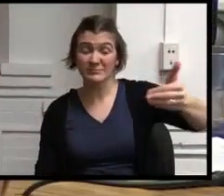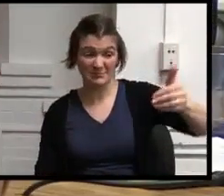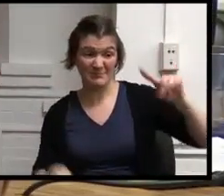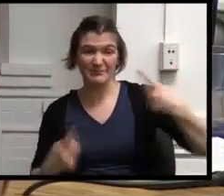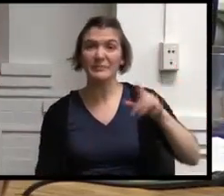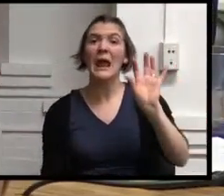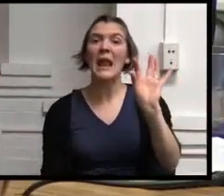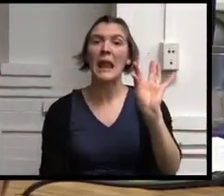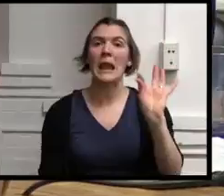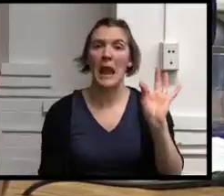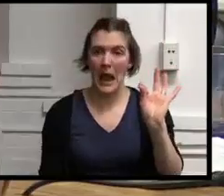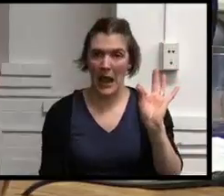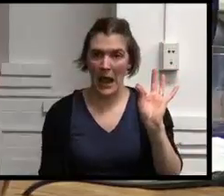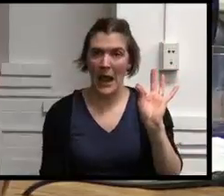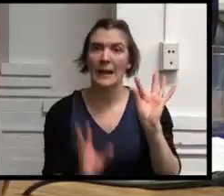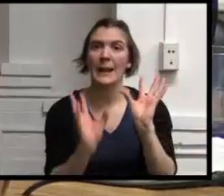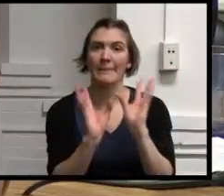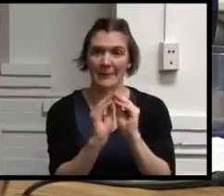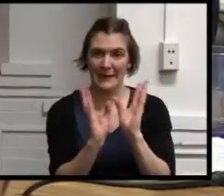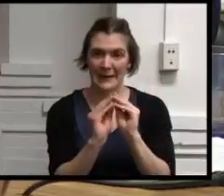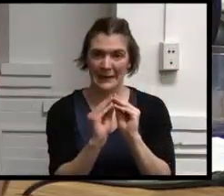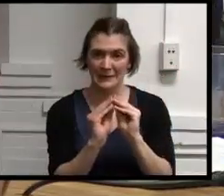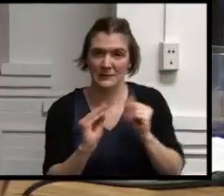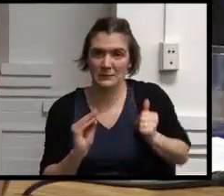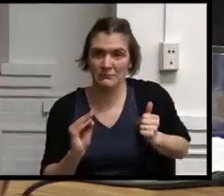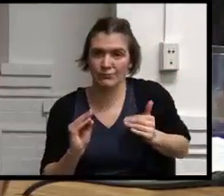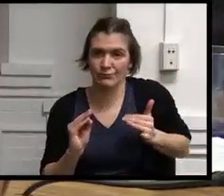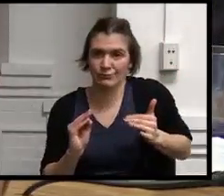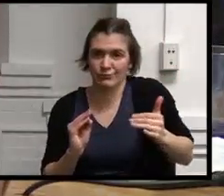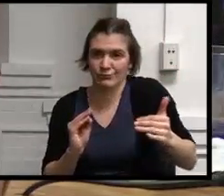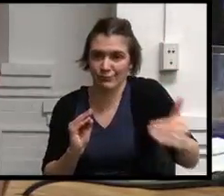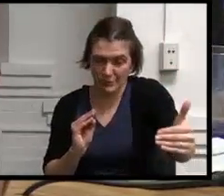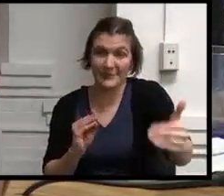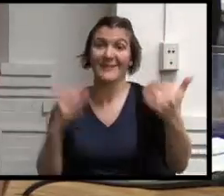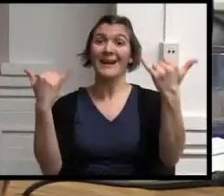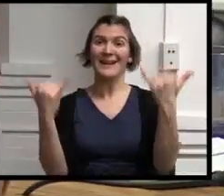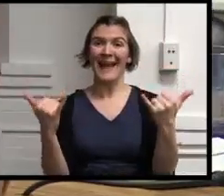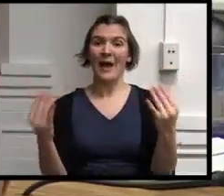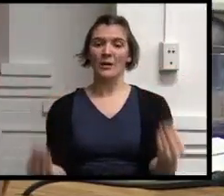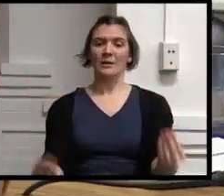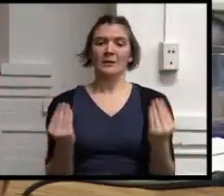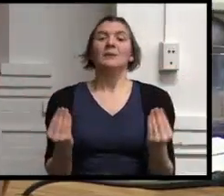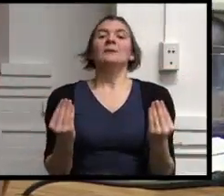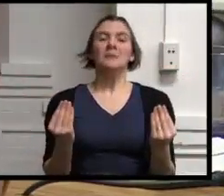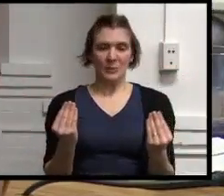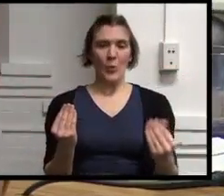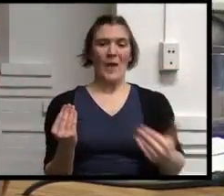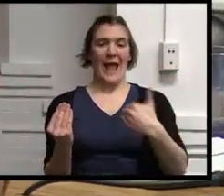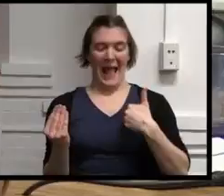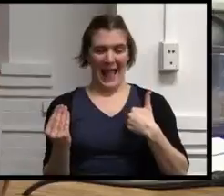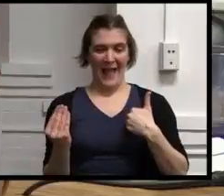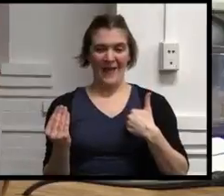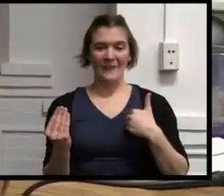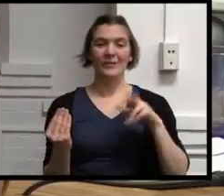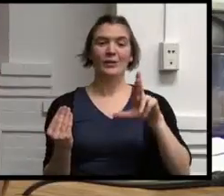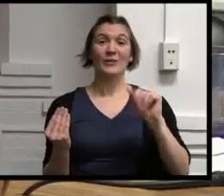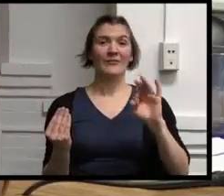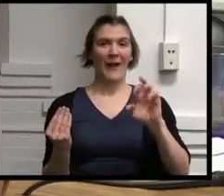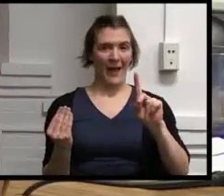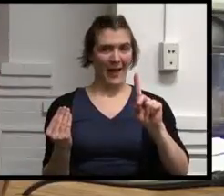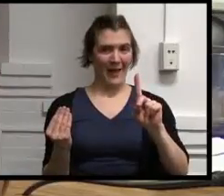9 separate select board meetings over the last couple of months. You now have a modified